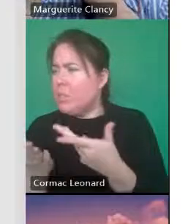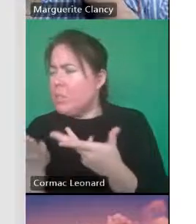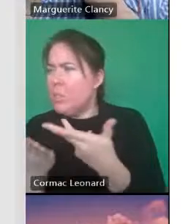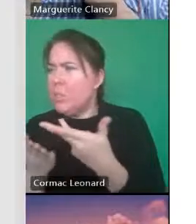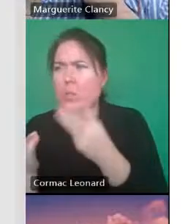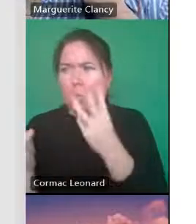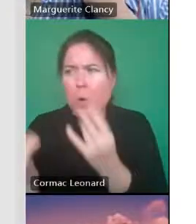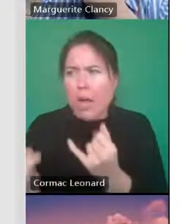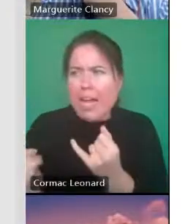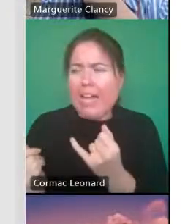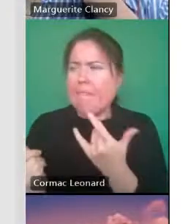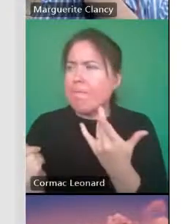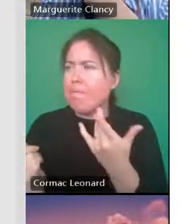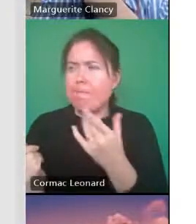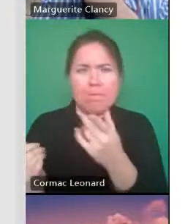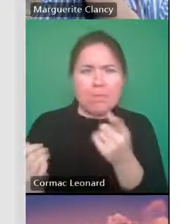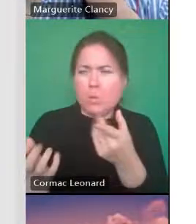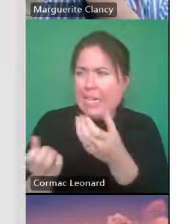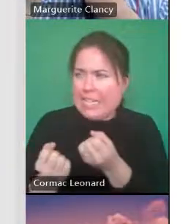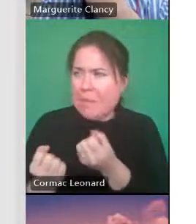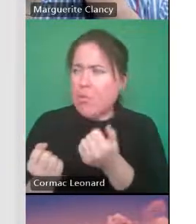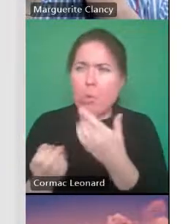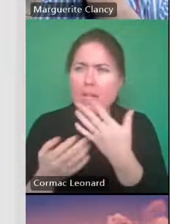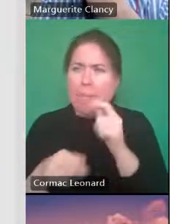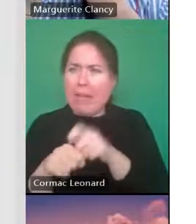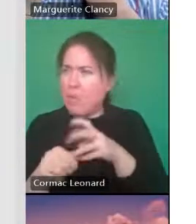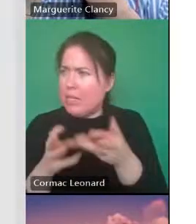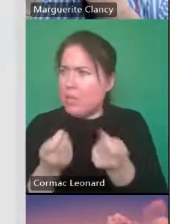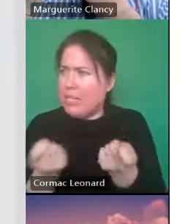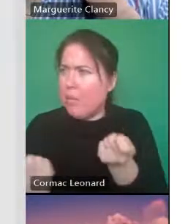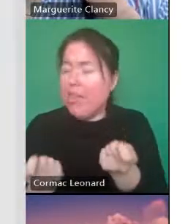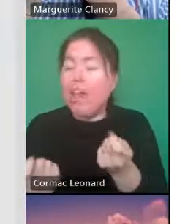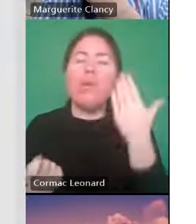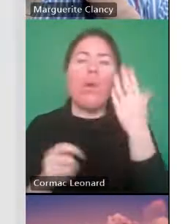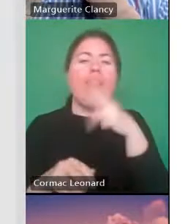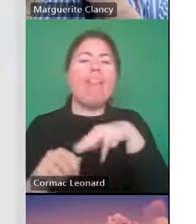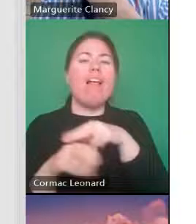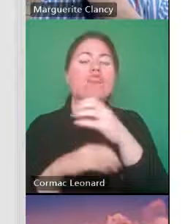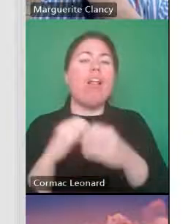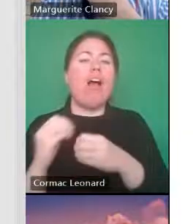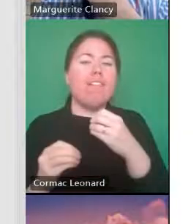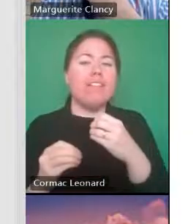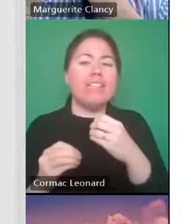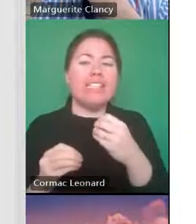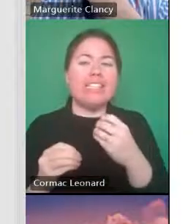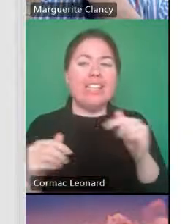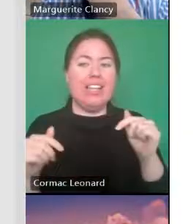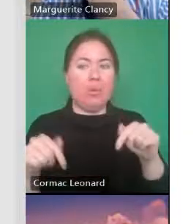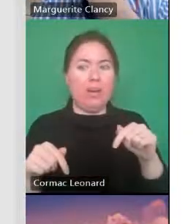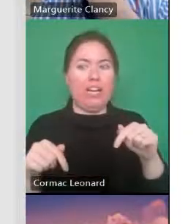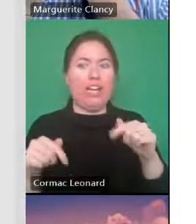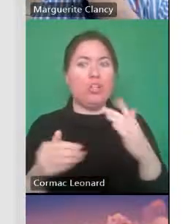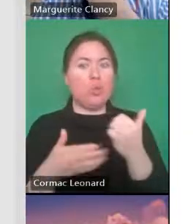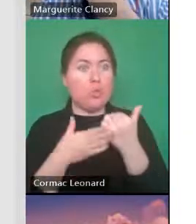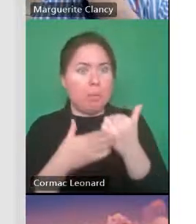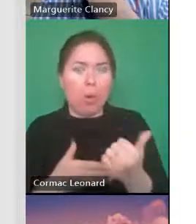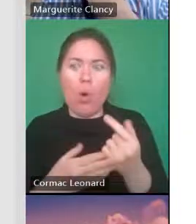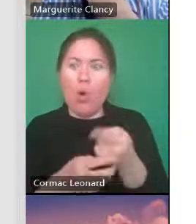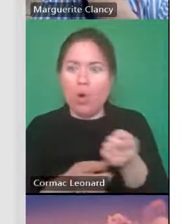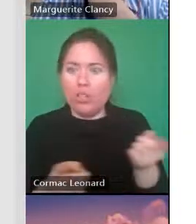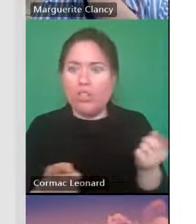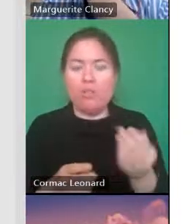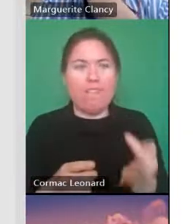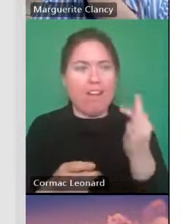to progress it. I suppose we were mindful in the National Office that we're here as an enabler and to support people finding